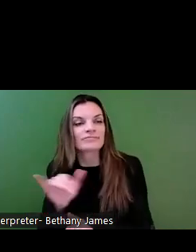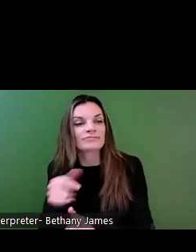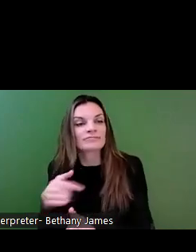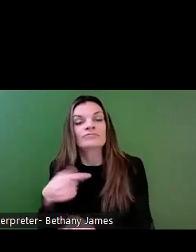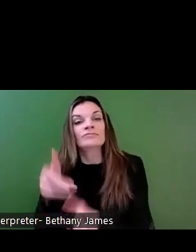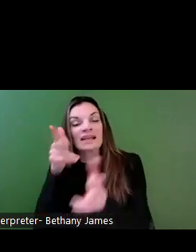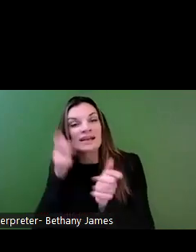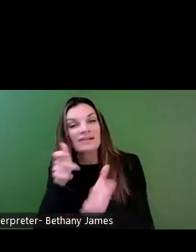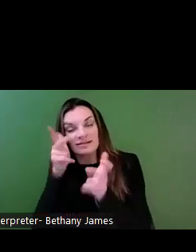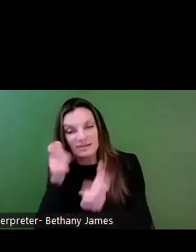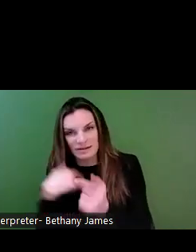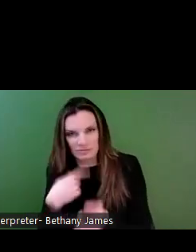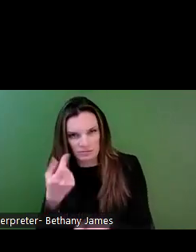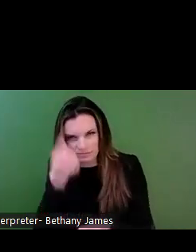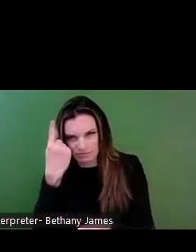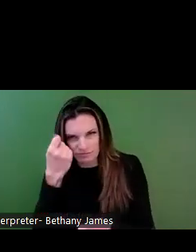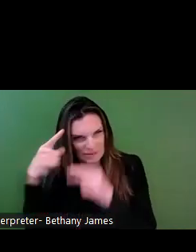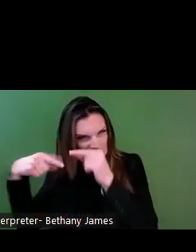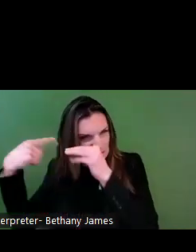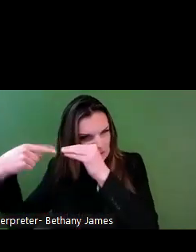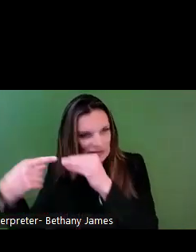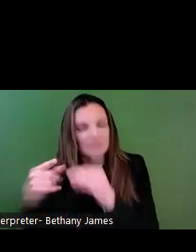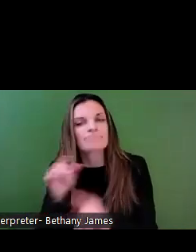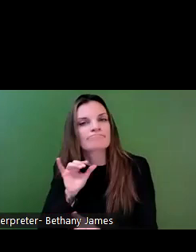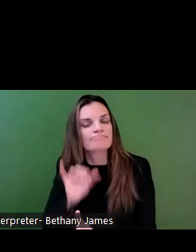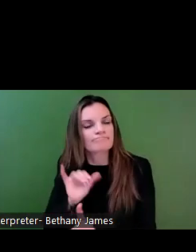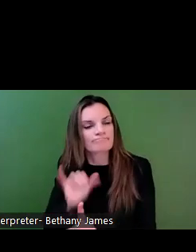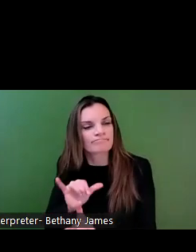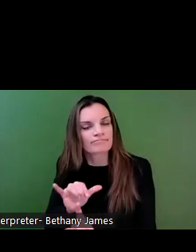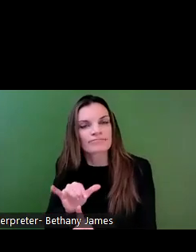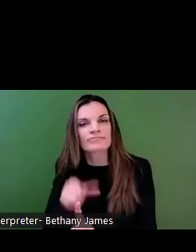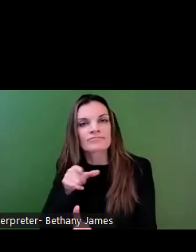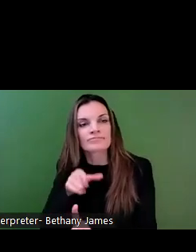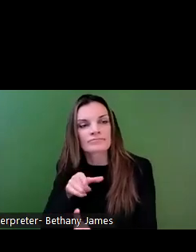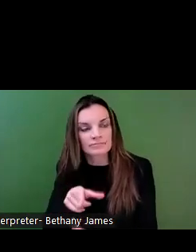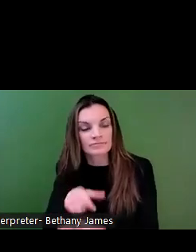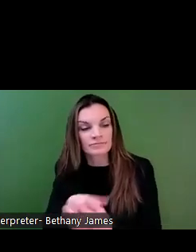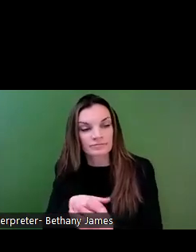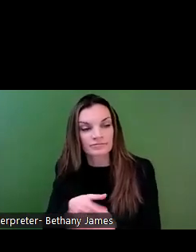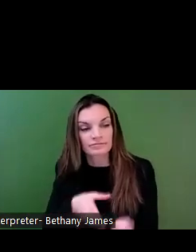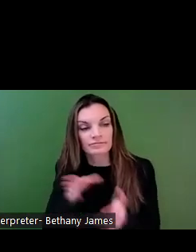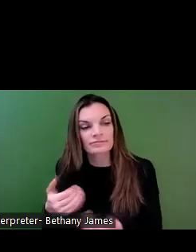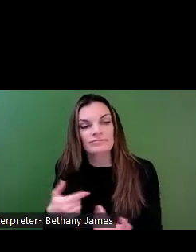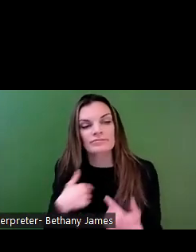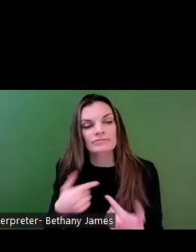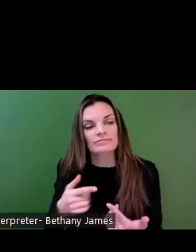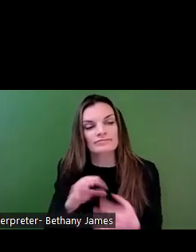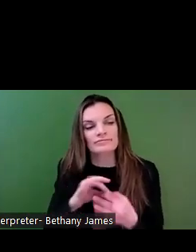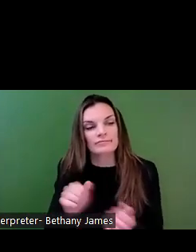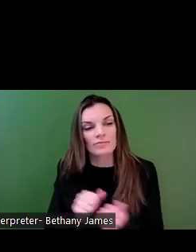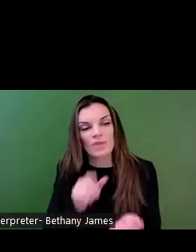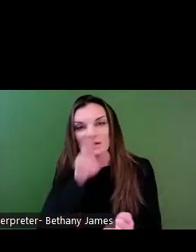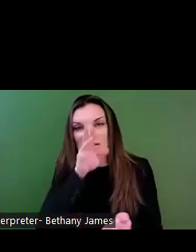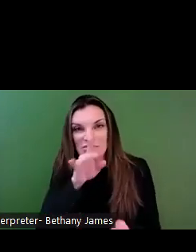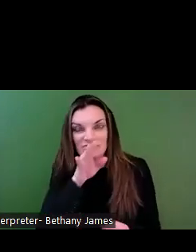ability to read or write or deal with numbers. The motor speech disorders include dysarthria, which involves a weakness